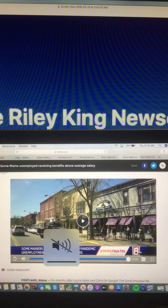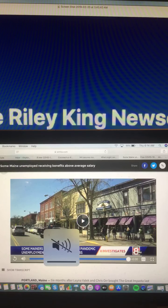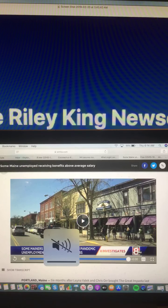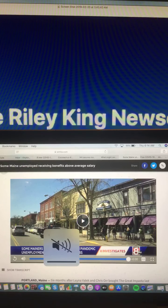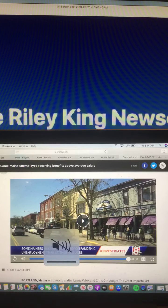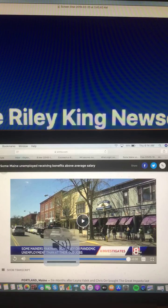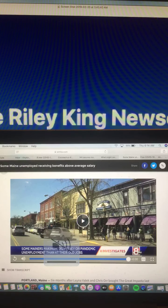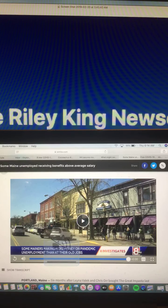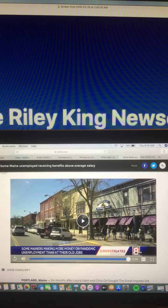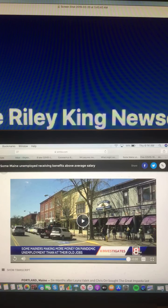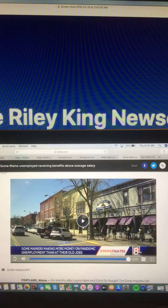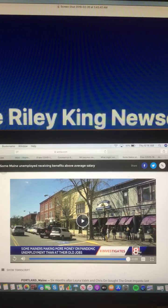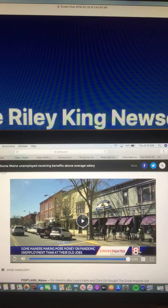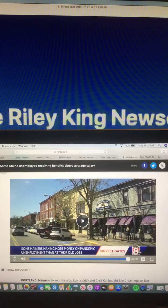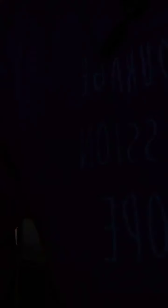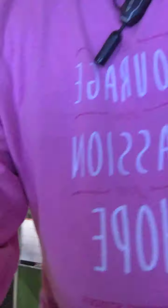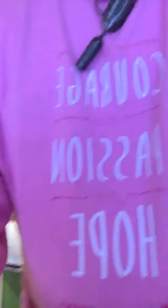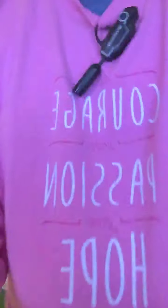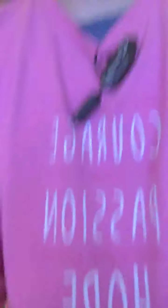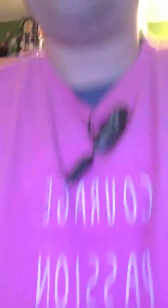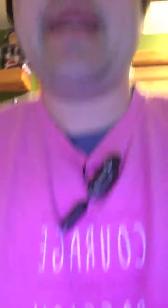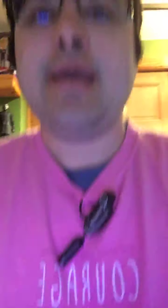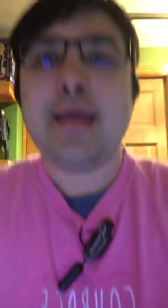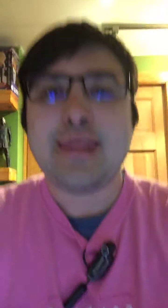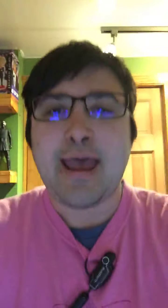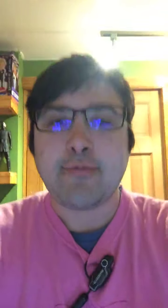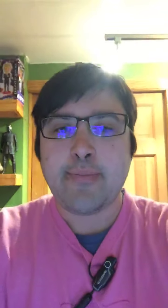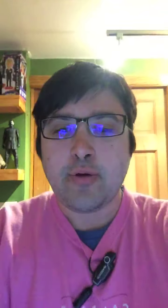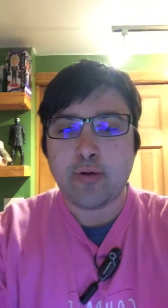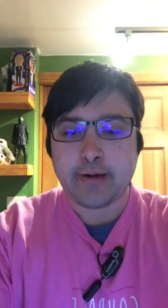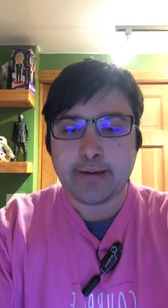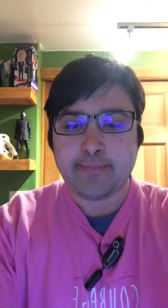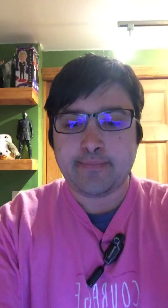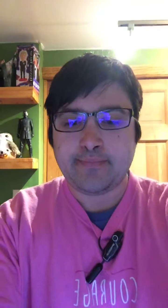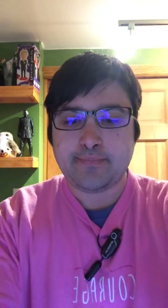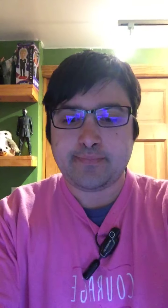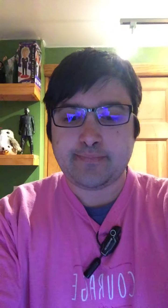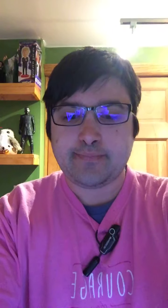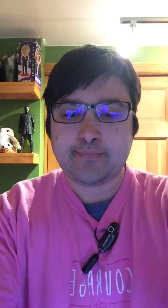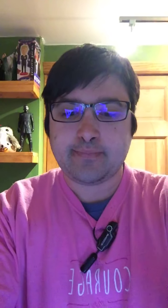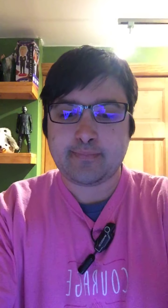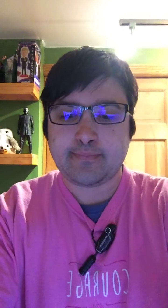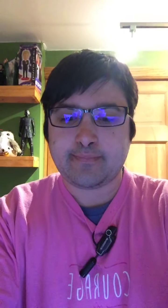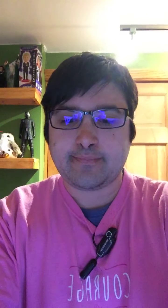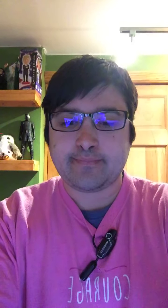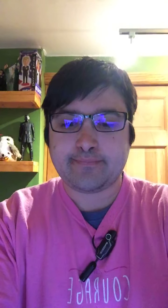Okay, and there you go on that video and that report.